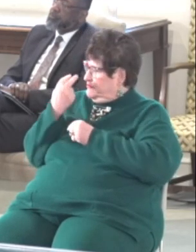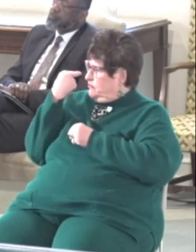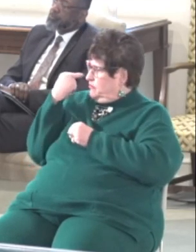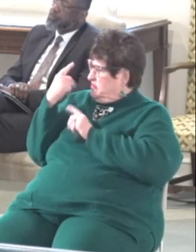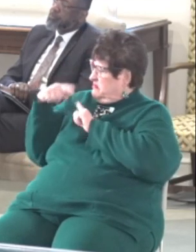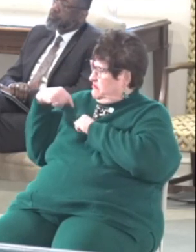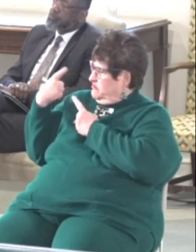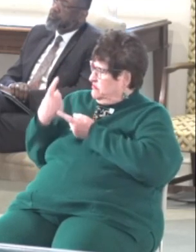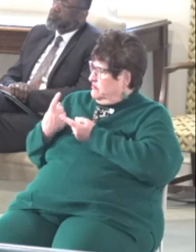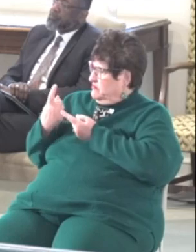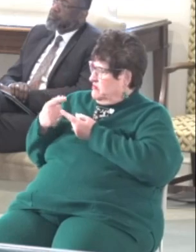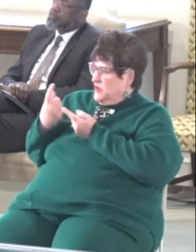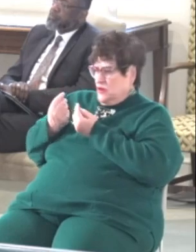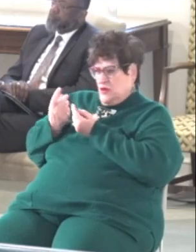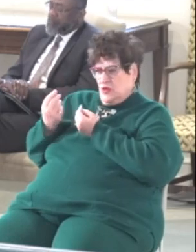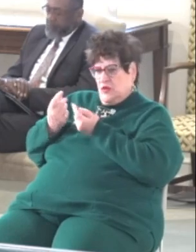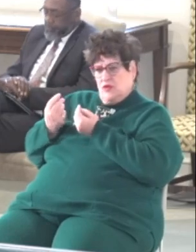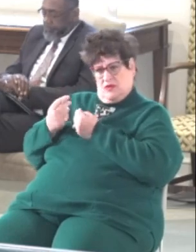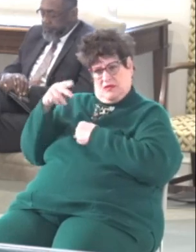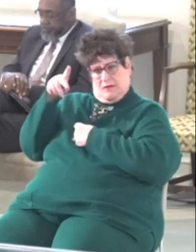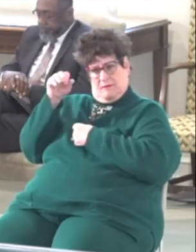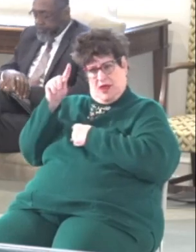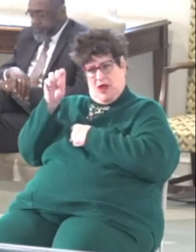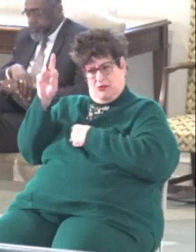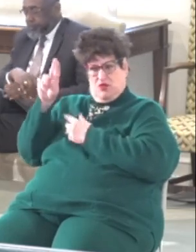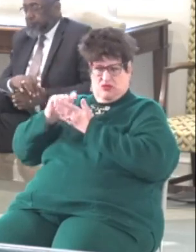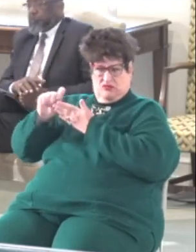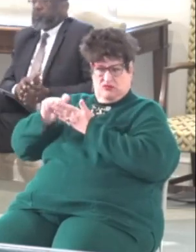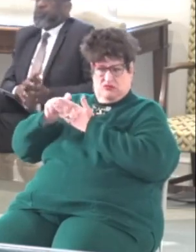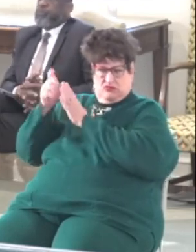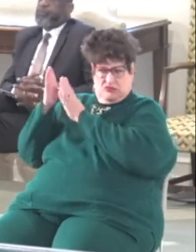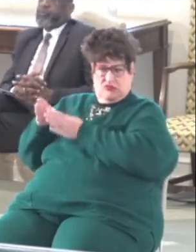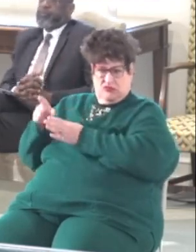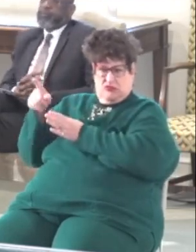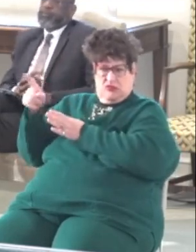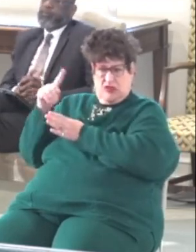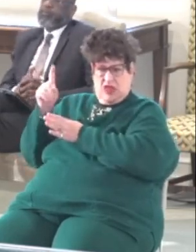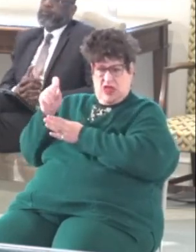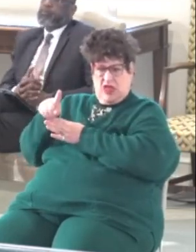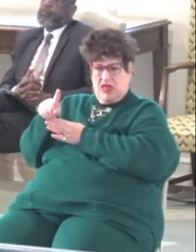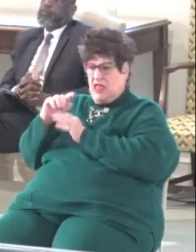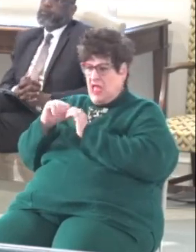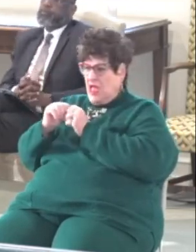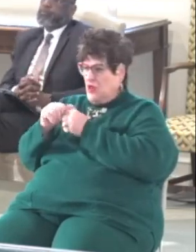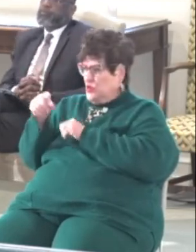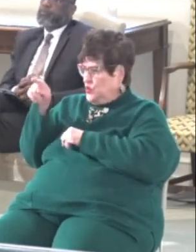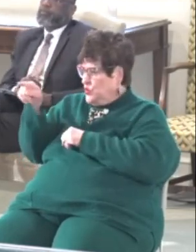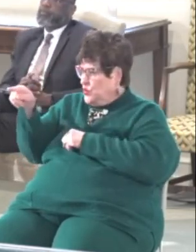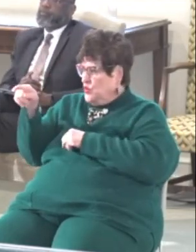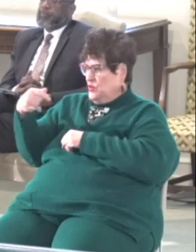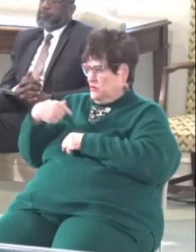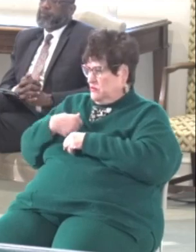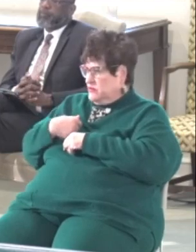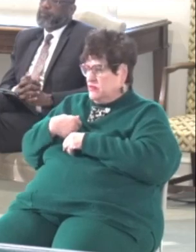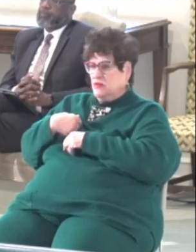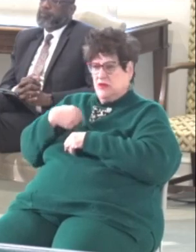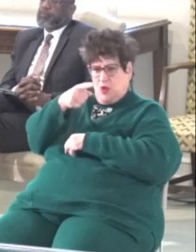through? And to Palmer's question, I add, how do we, as a